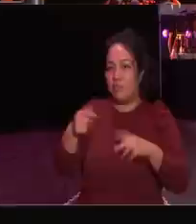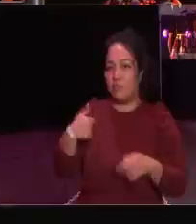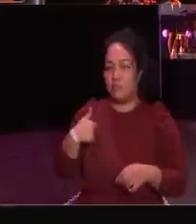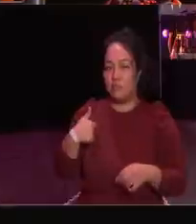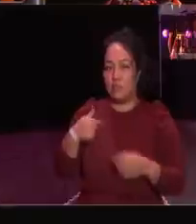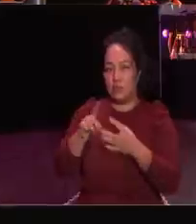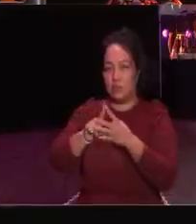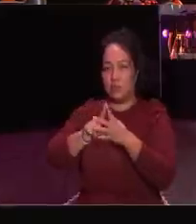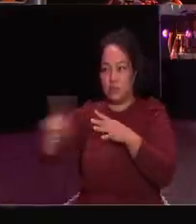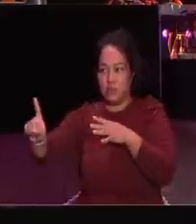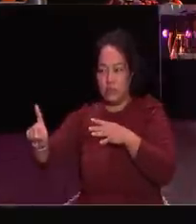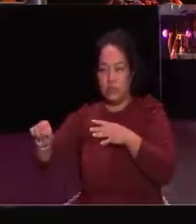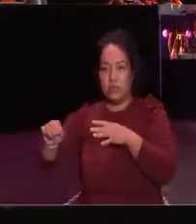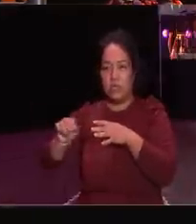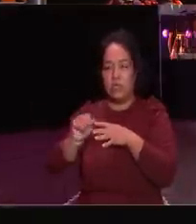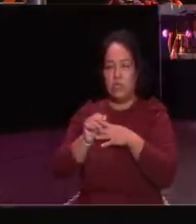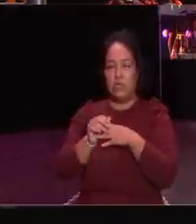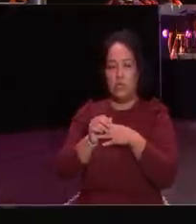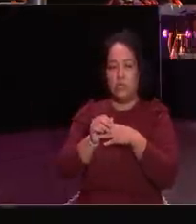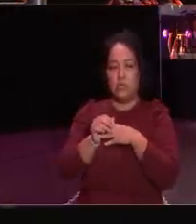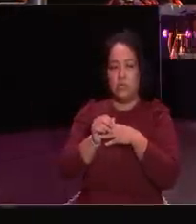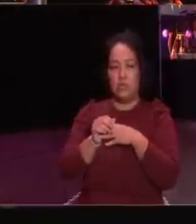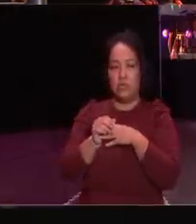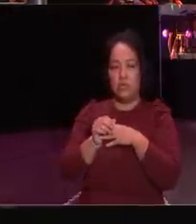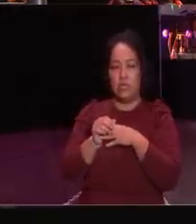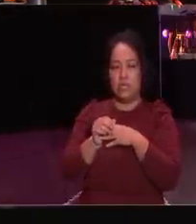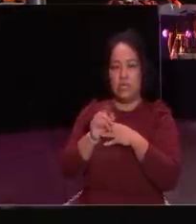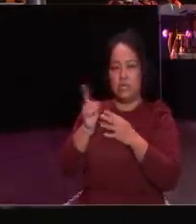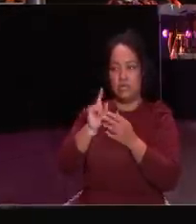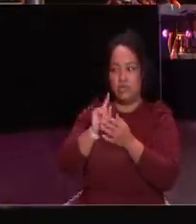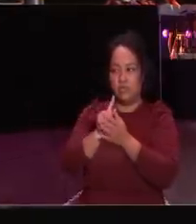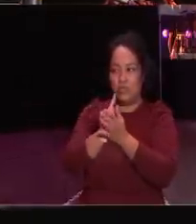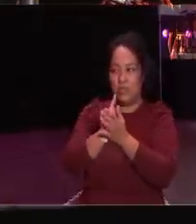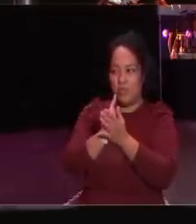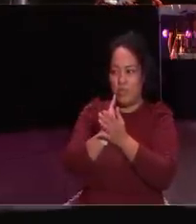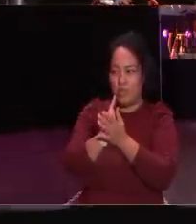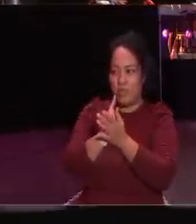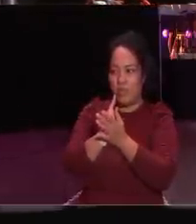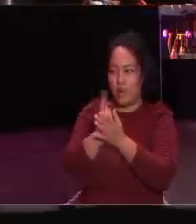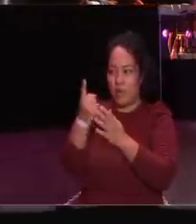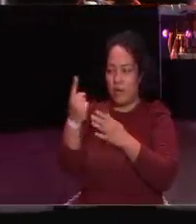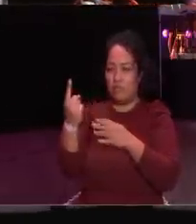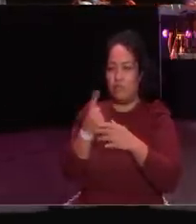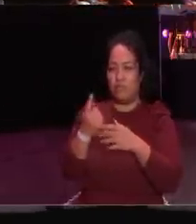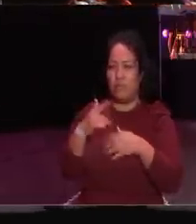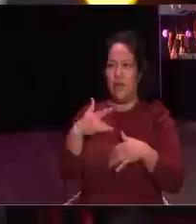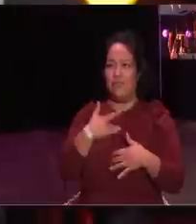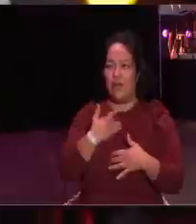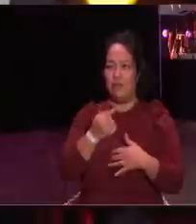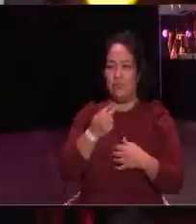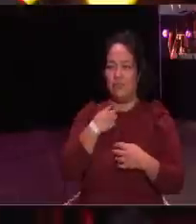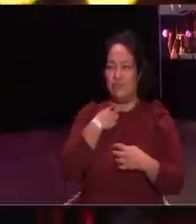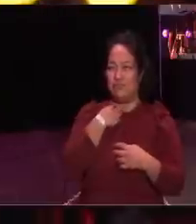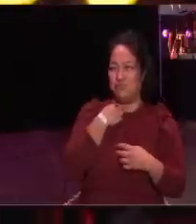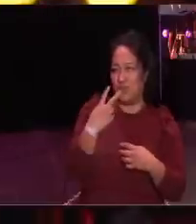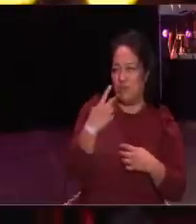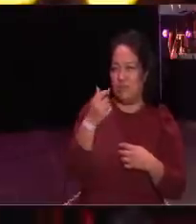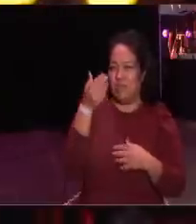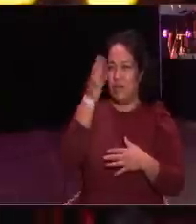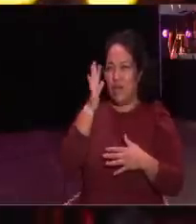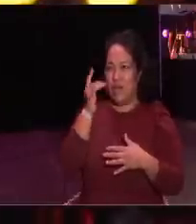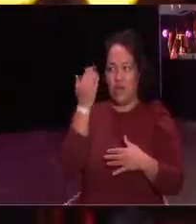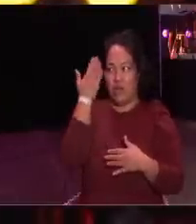no me dejaba salir. Y en ese momento sentía la voz de Dios. Yo no sabía que Dios